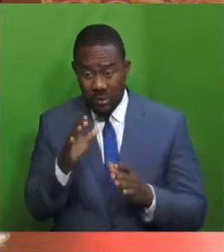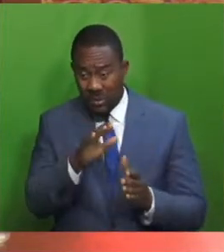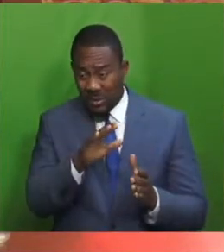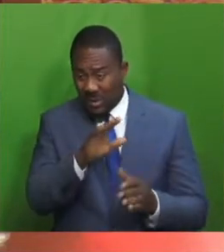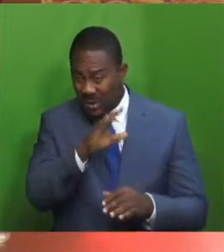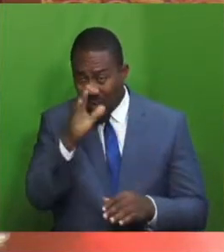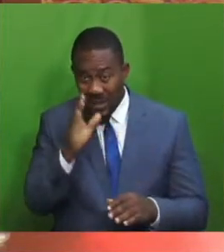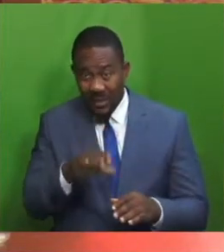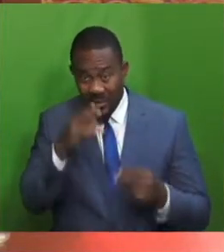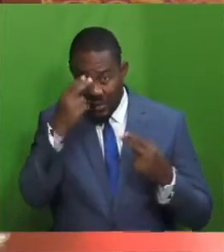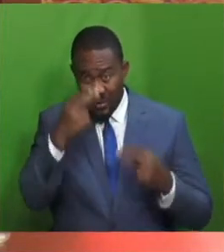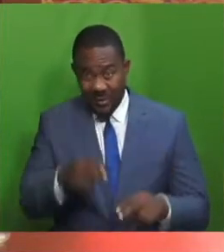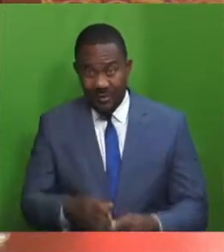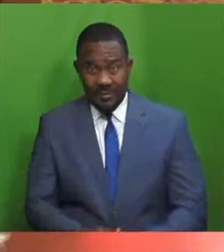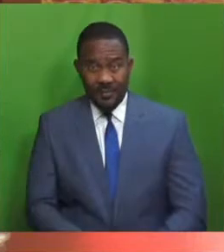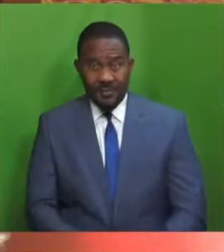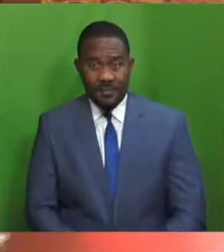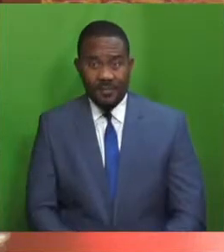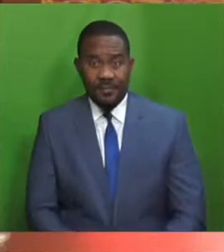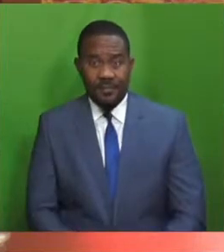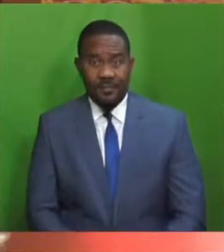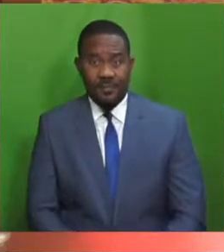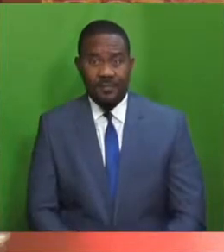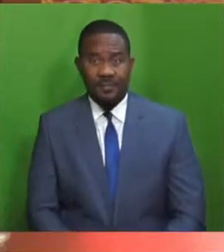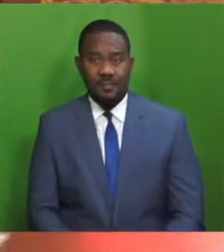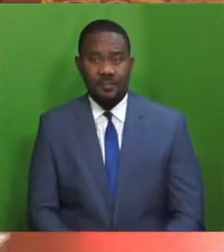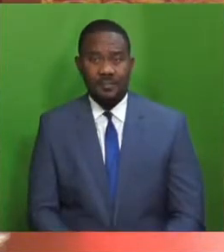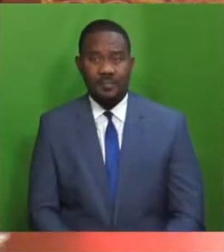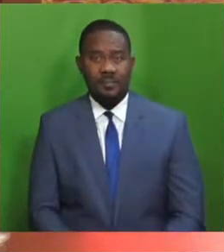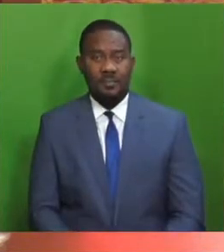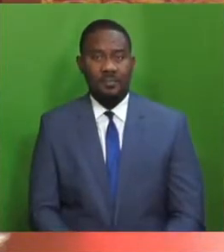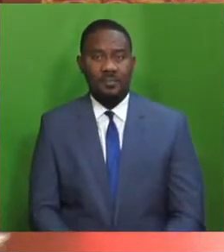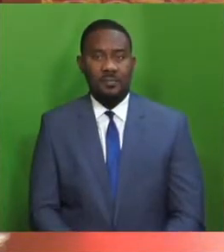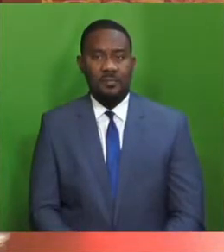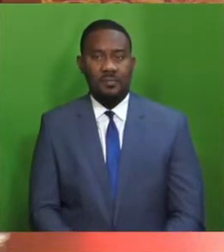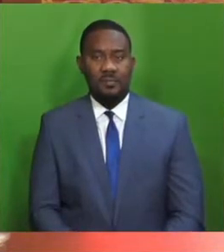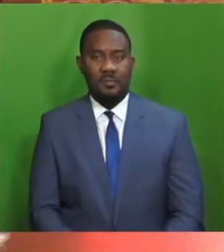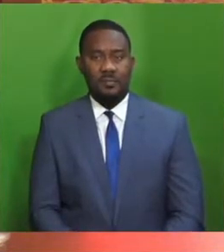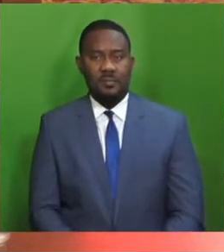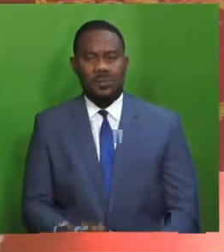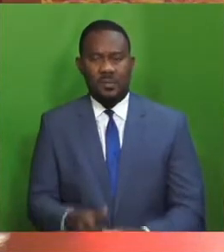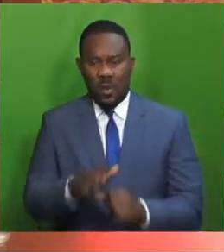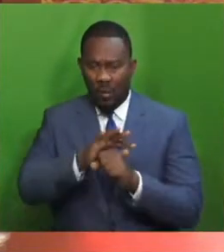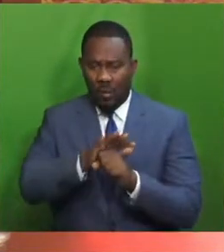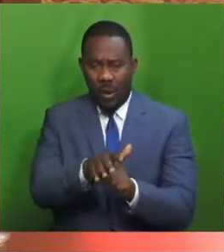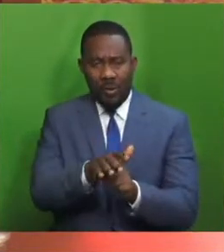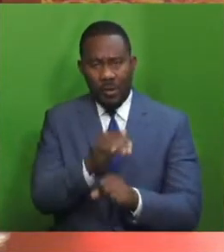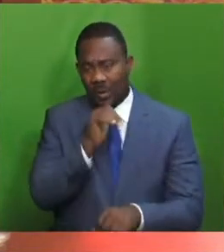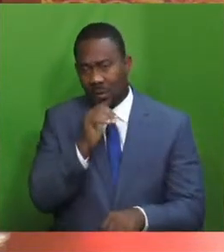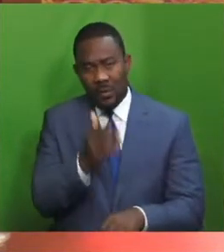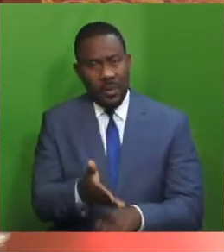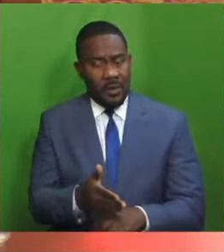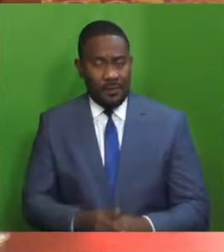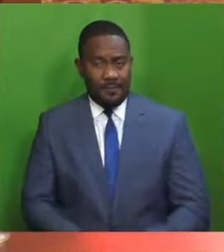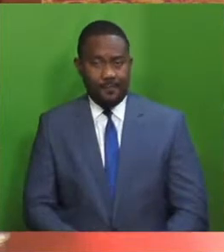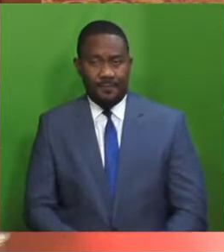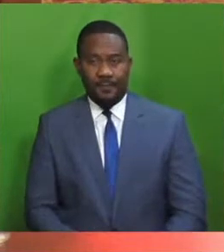shame. Mr. Speaker, there was no COVID. There was no force majeure at the time. Mr.